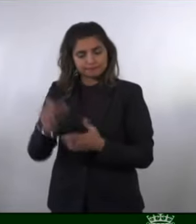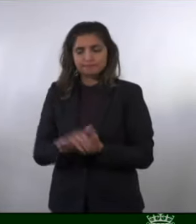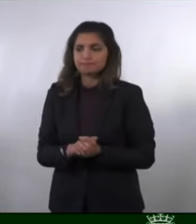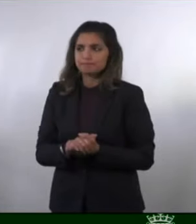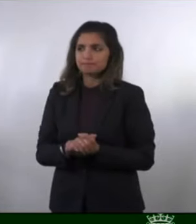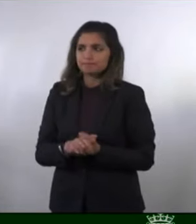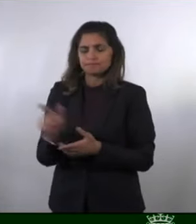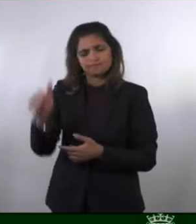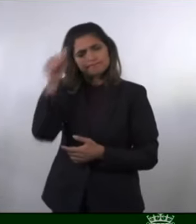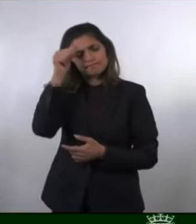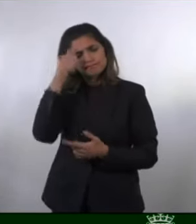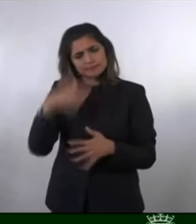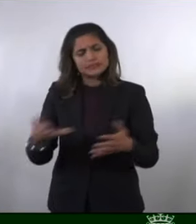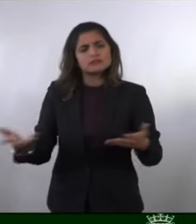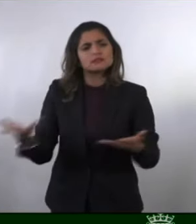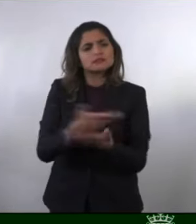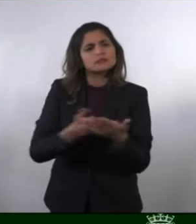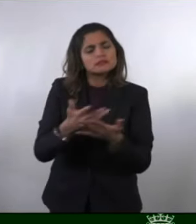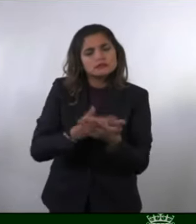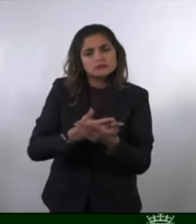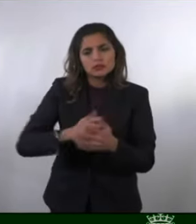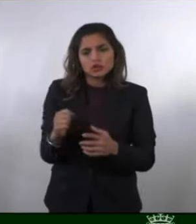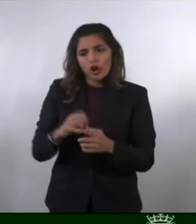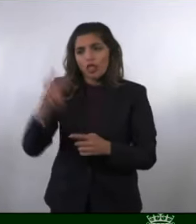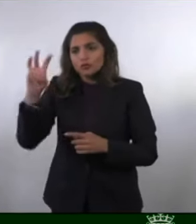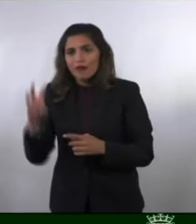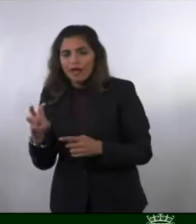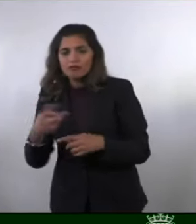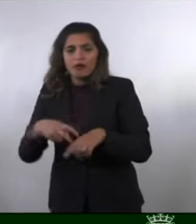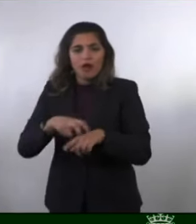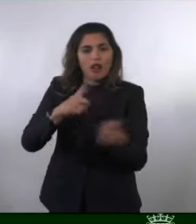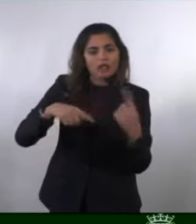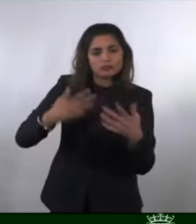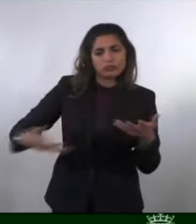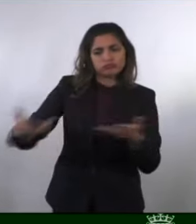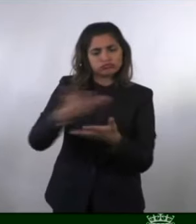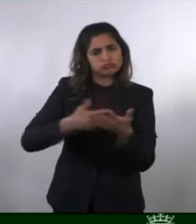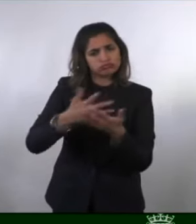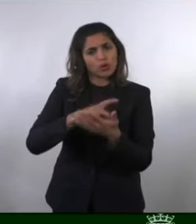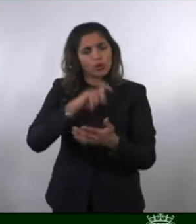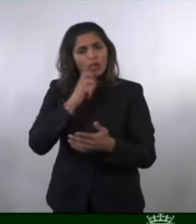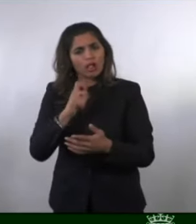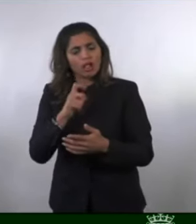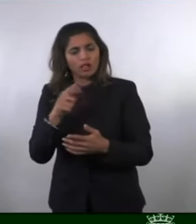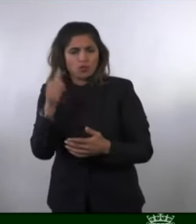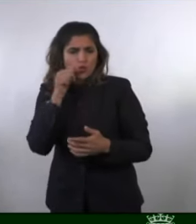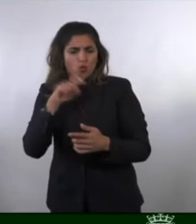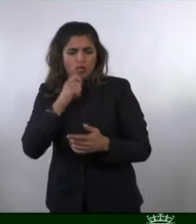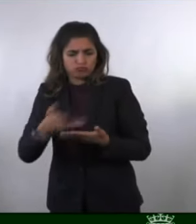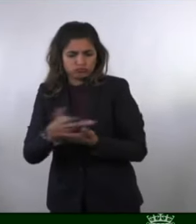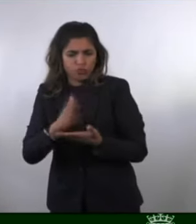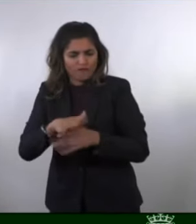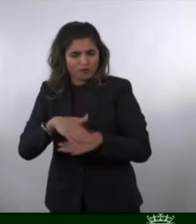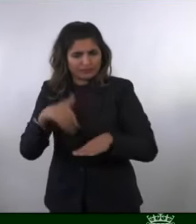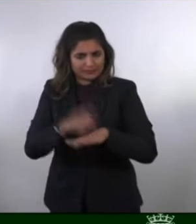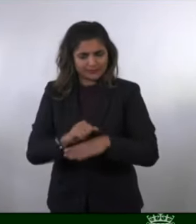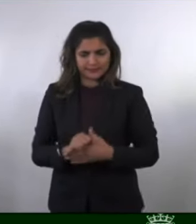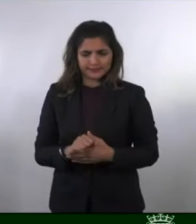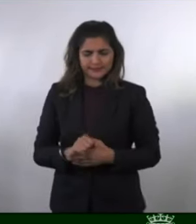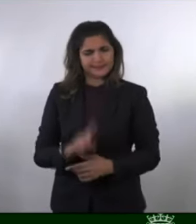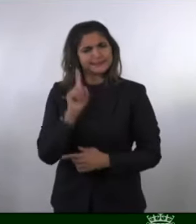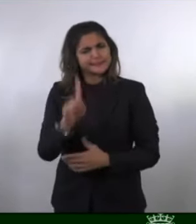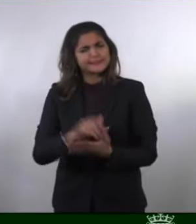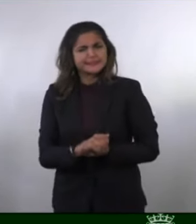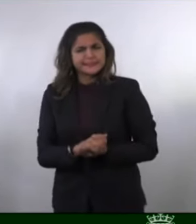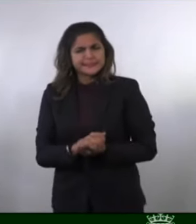including Wales, about a joined-up Christmas? But can he do something about the terminal incontinence of the